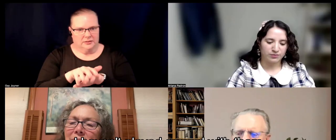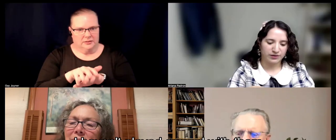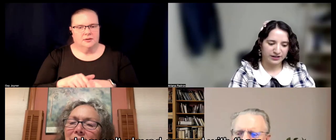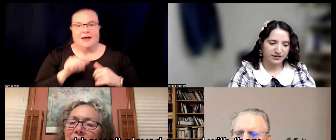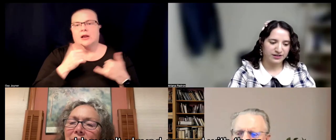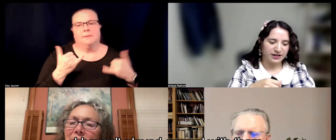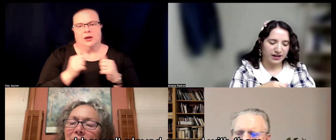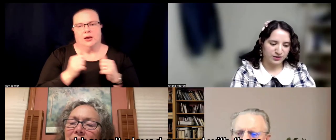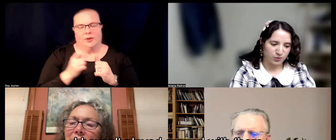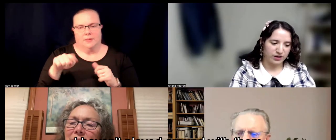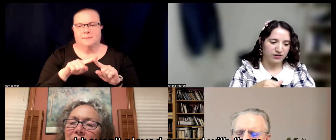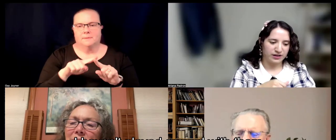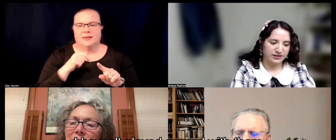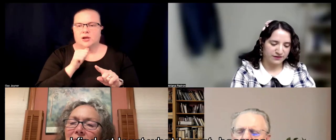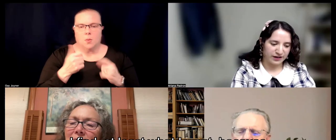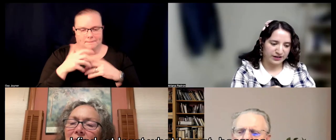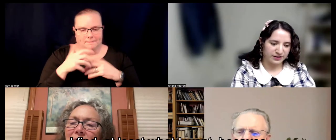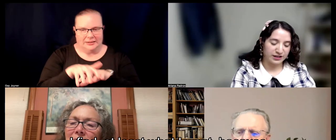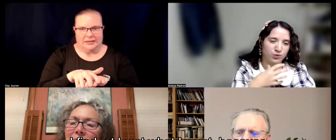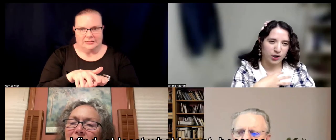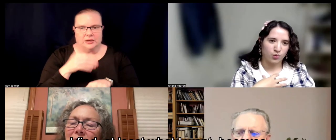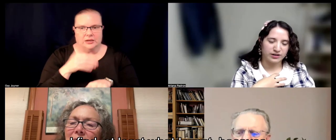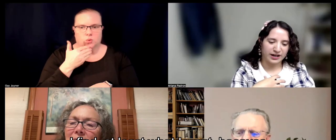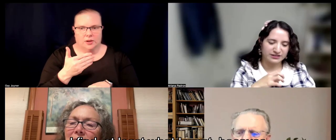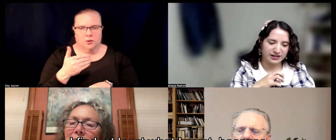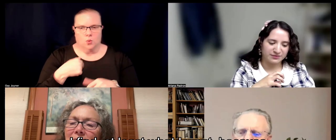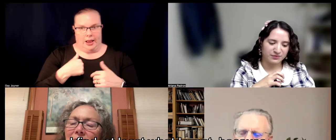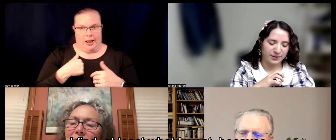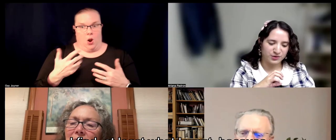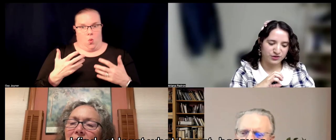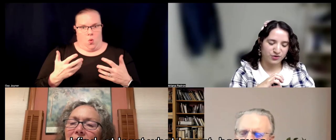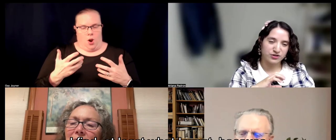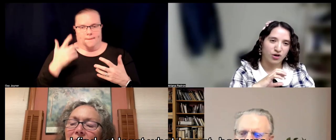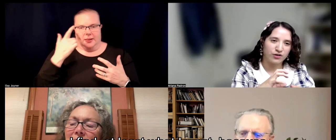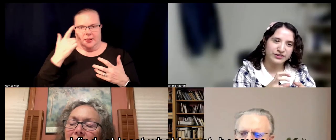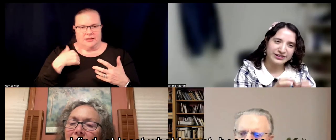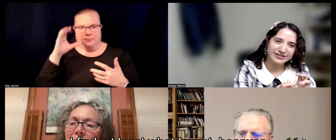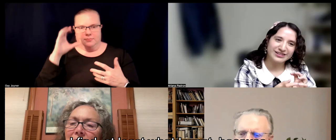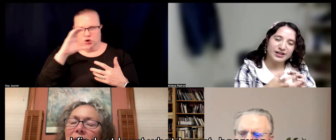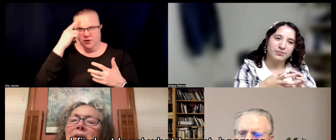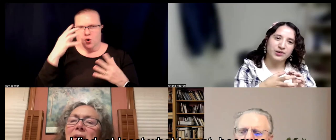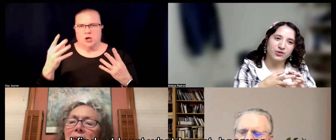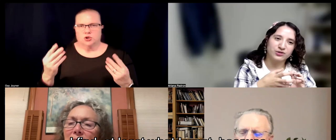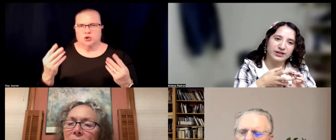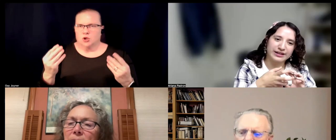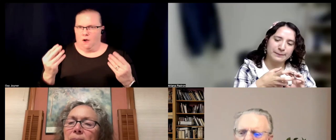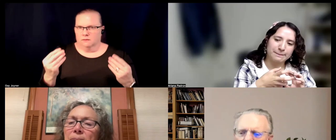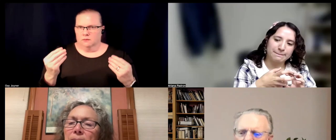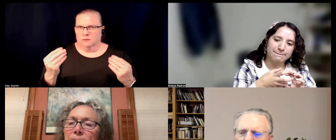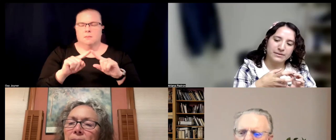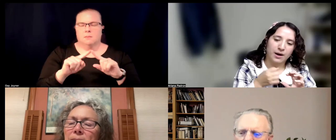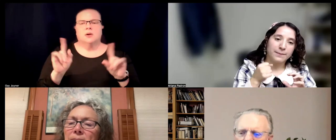but they don't blend as well as I find, at least what I want, because I'm searching for a softness, but also